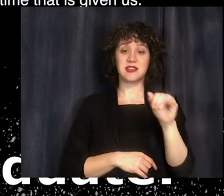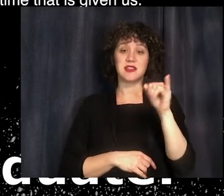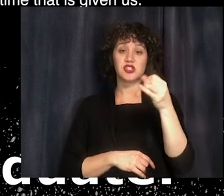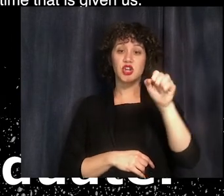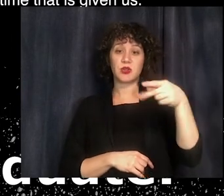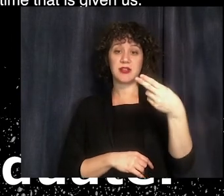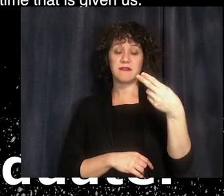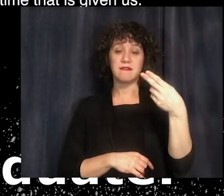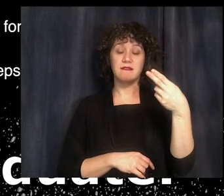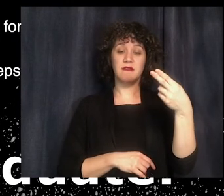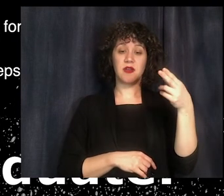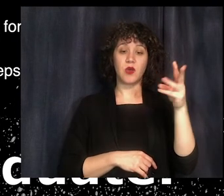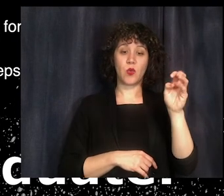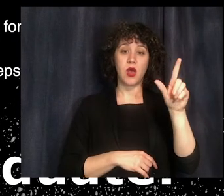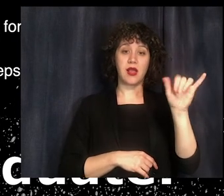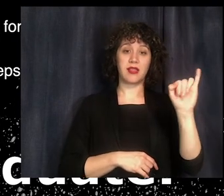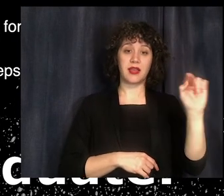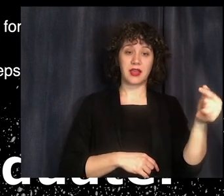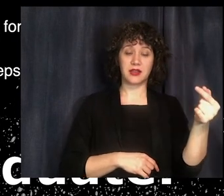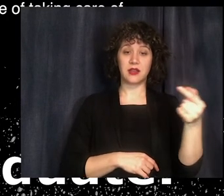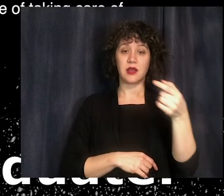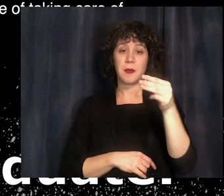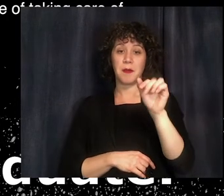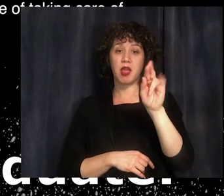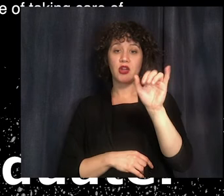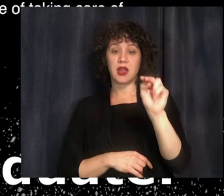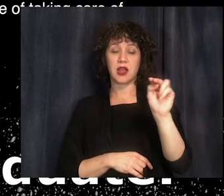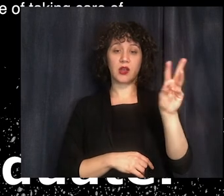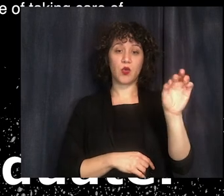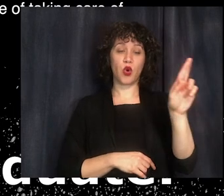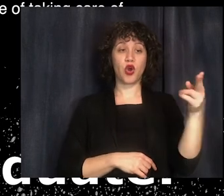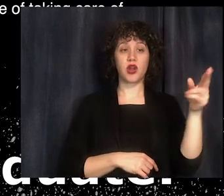Joseph Walling, Marion Warris,